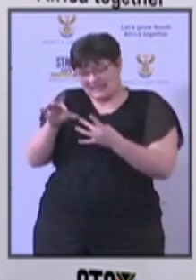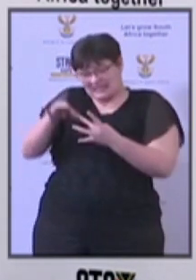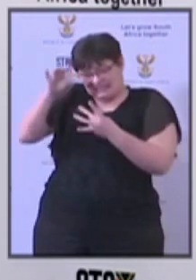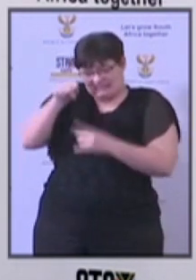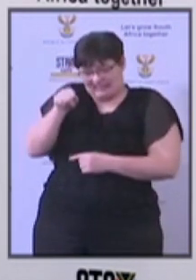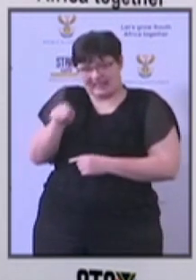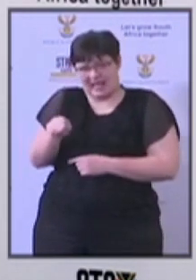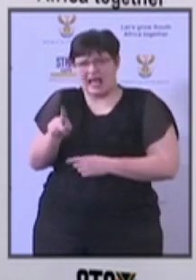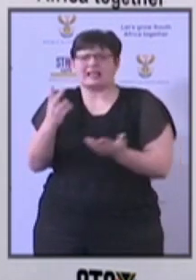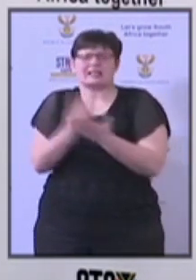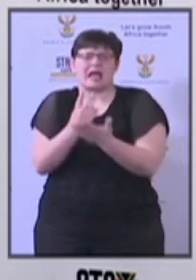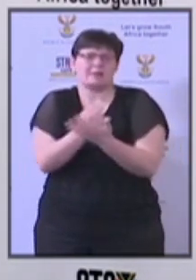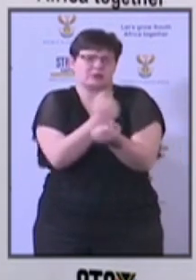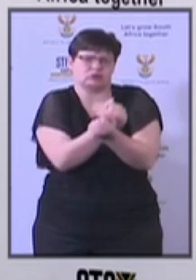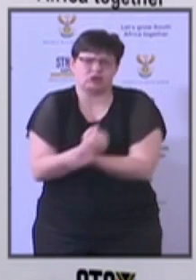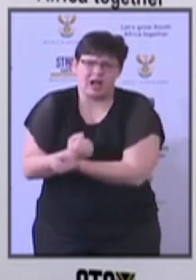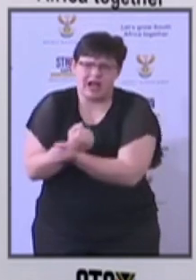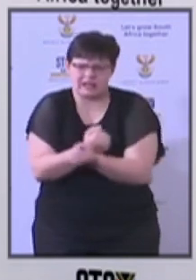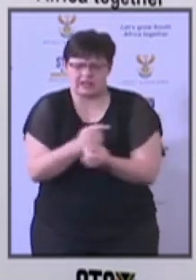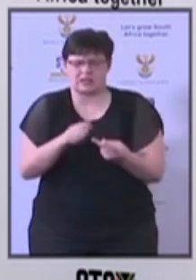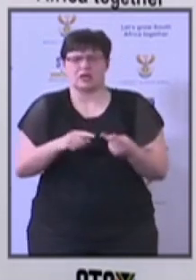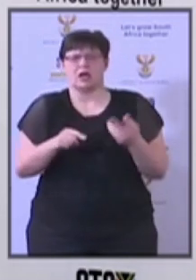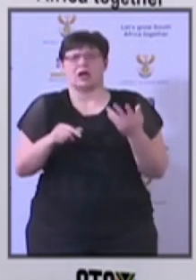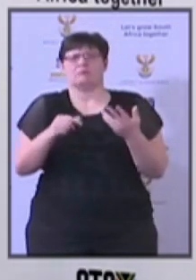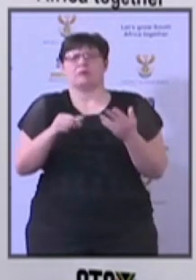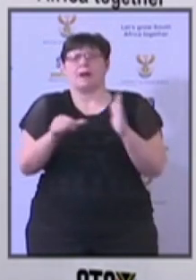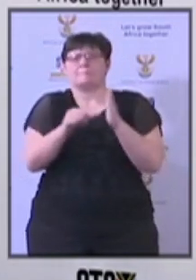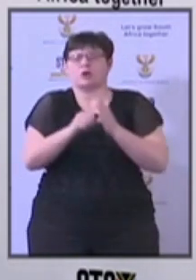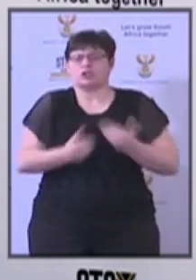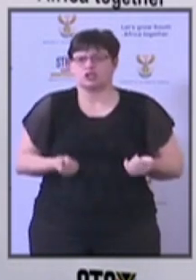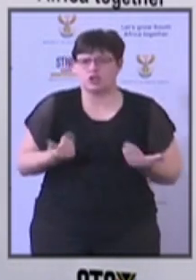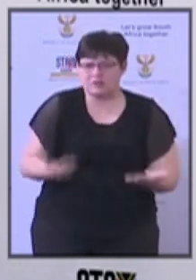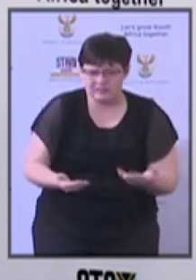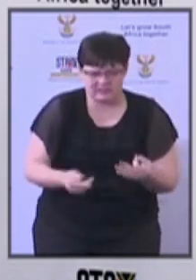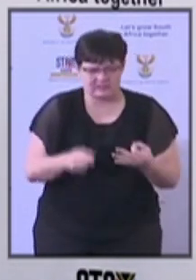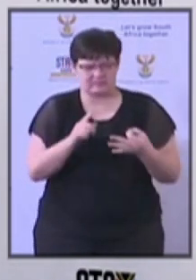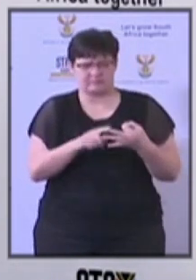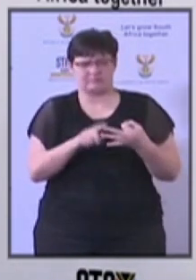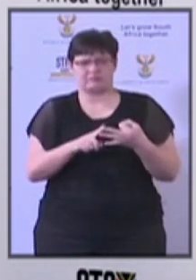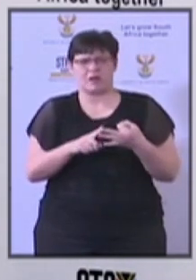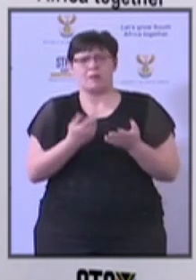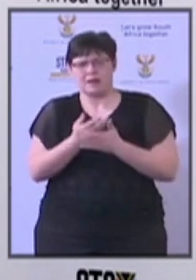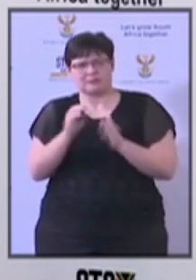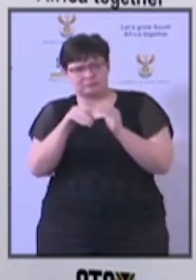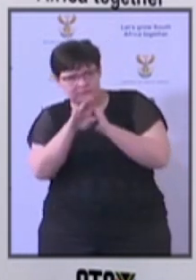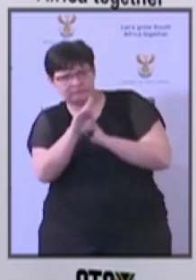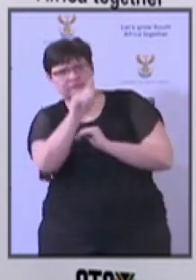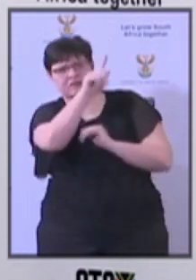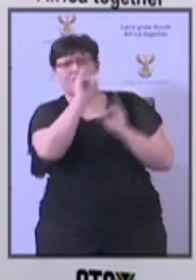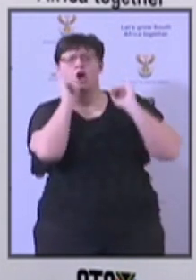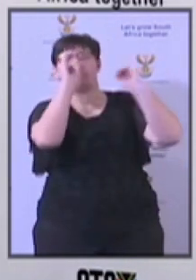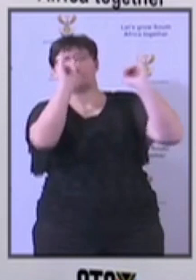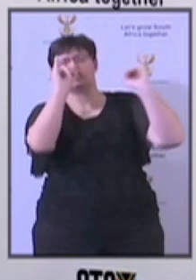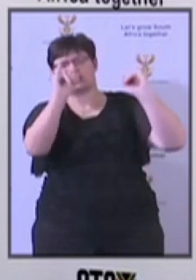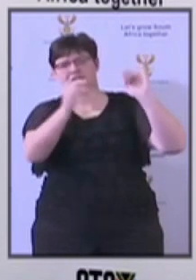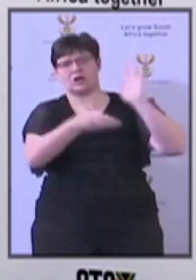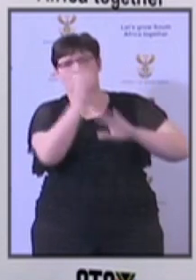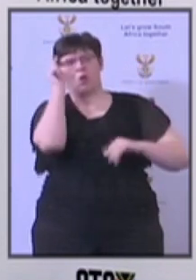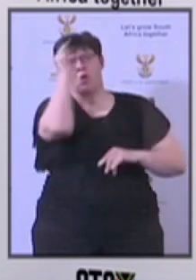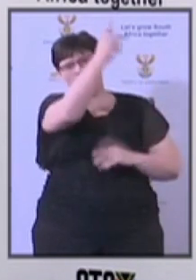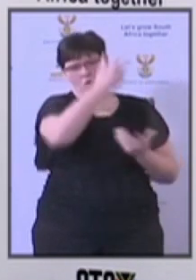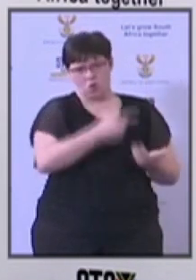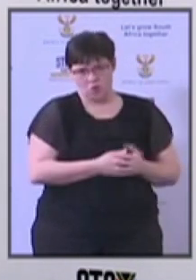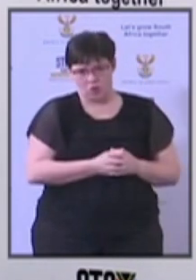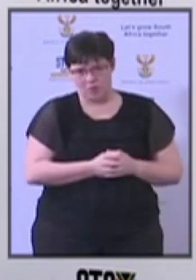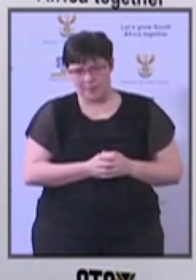The truck drivers, people doing essential services, people who are forced to leave the country for emergency